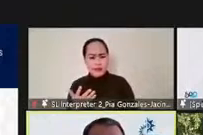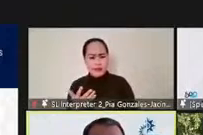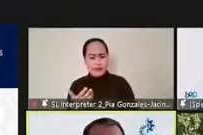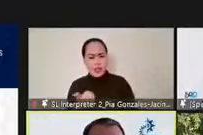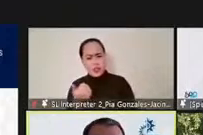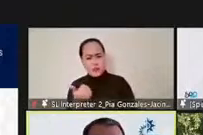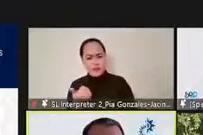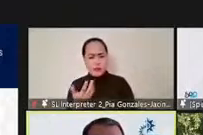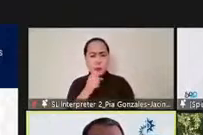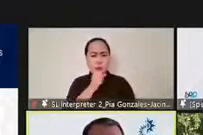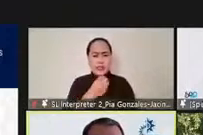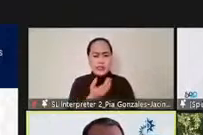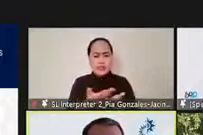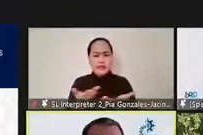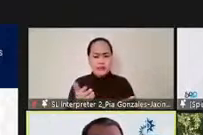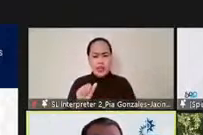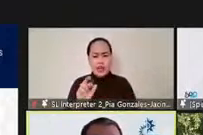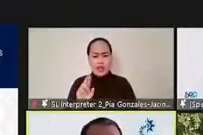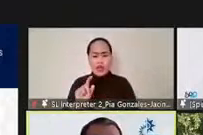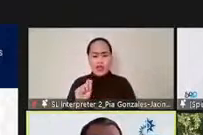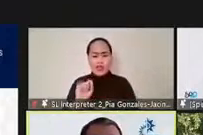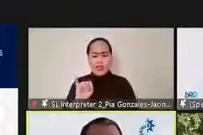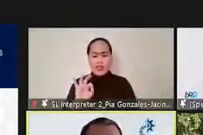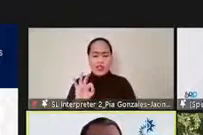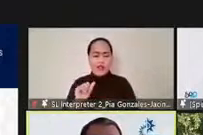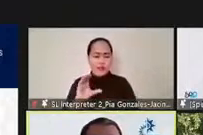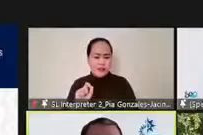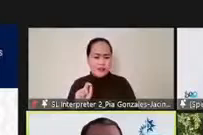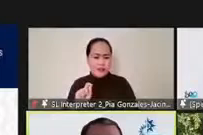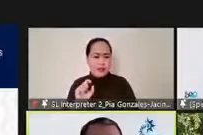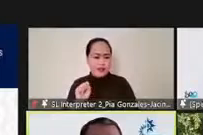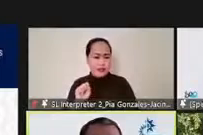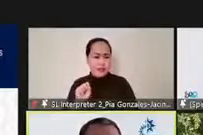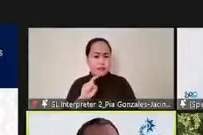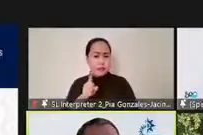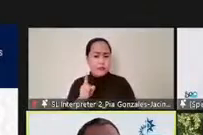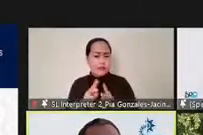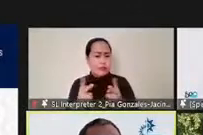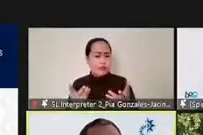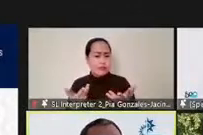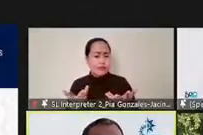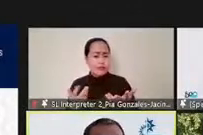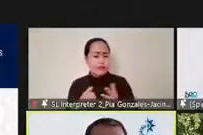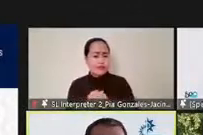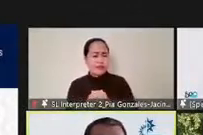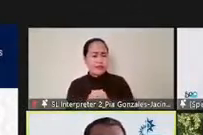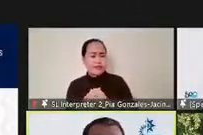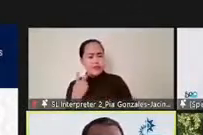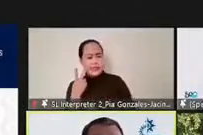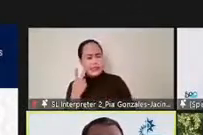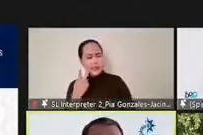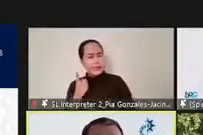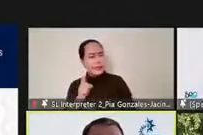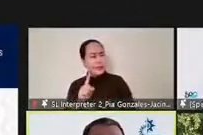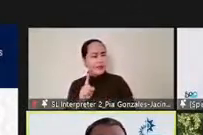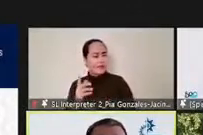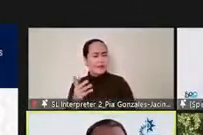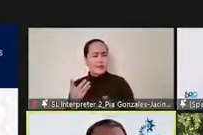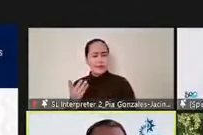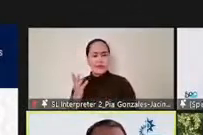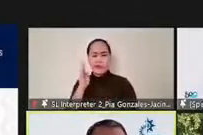artifacts. So it's very, very exciting to see the potential of this